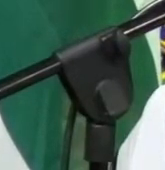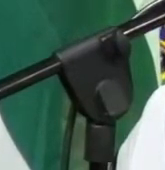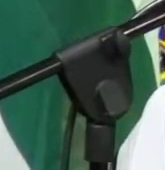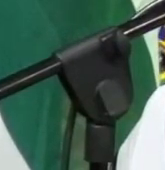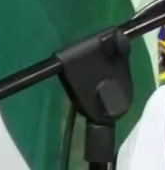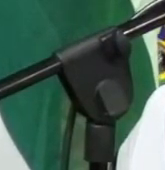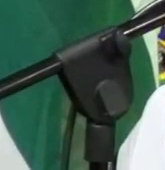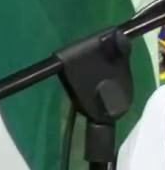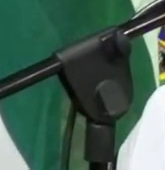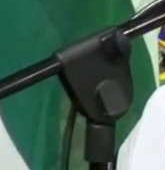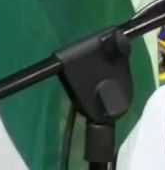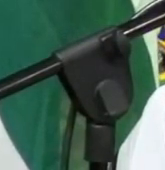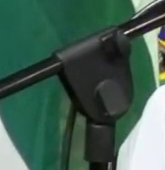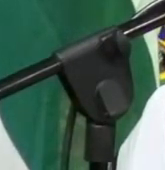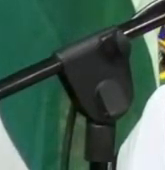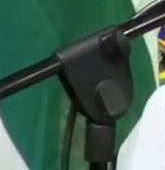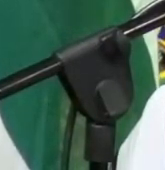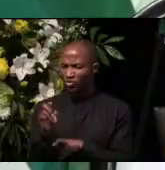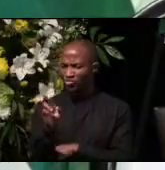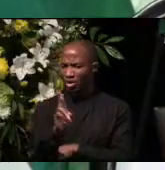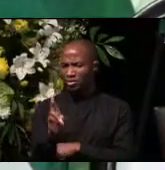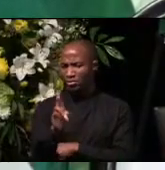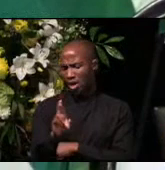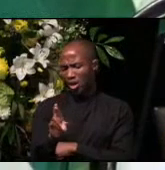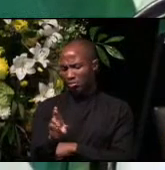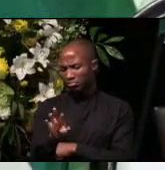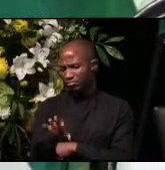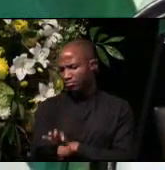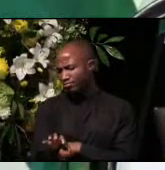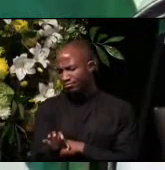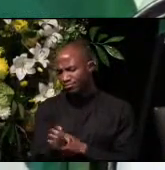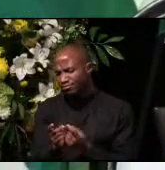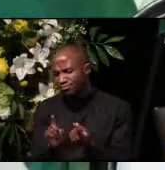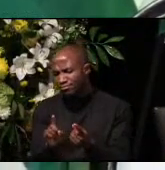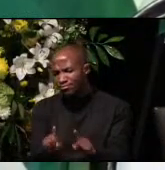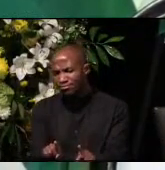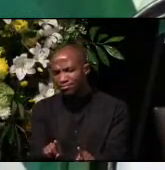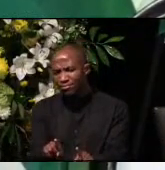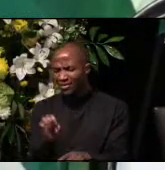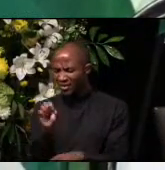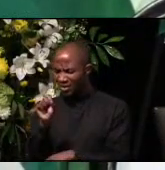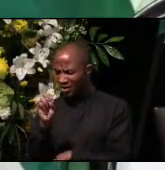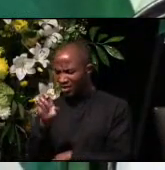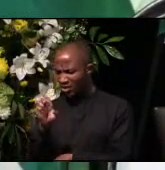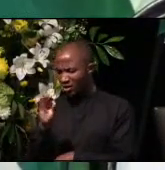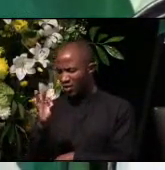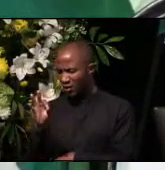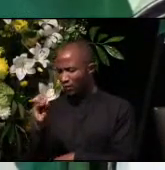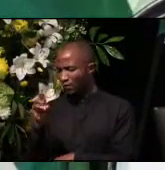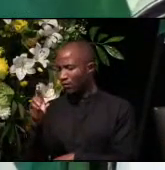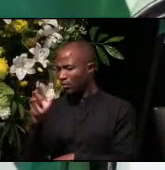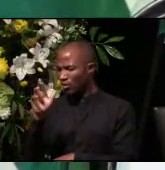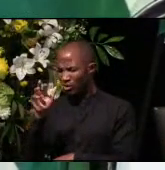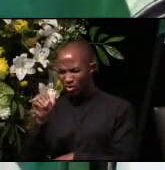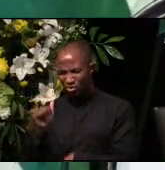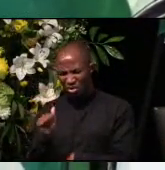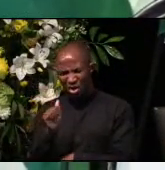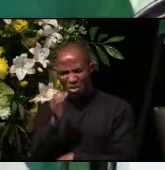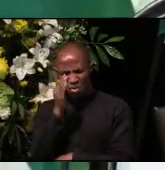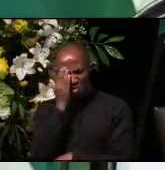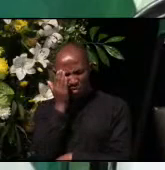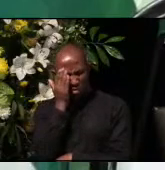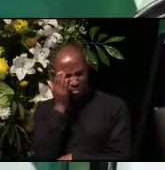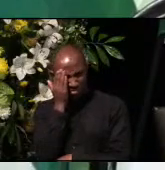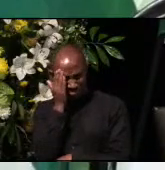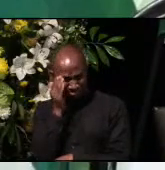to get and I would go to rustenburg and say do you know Victor Sephora you know from a crowd of